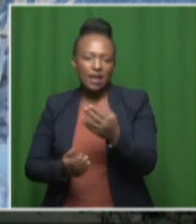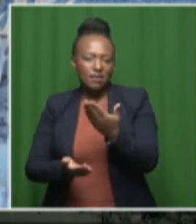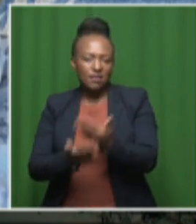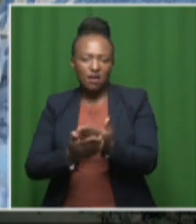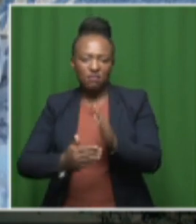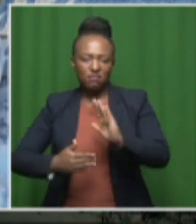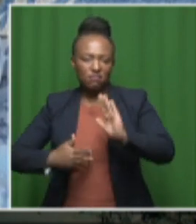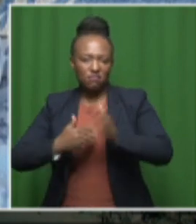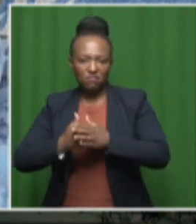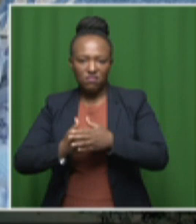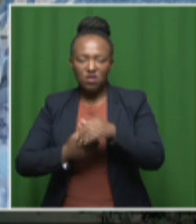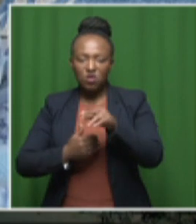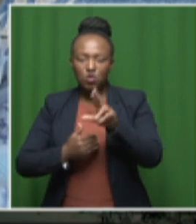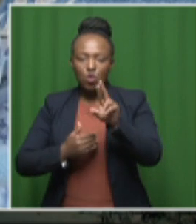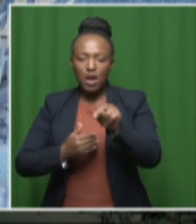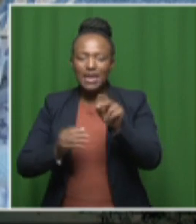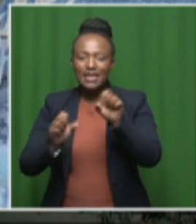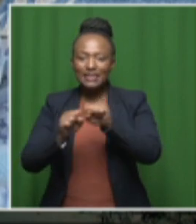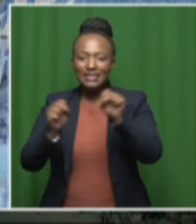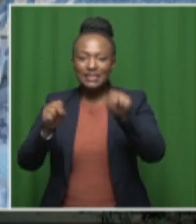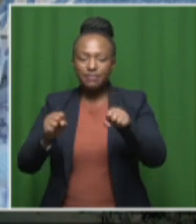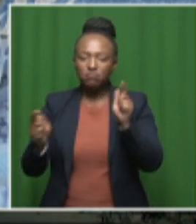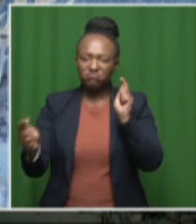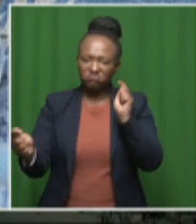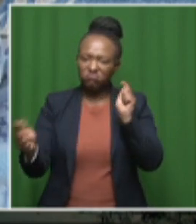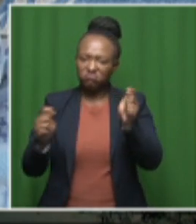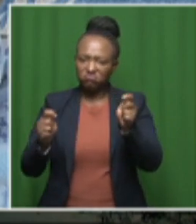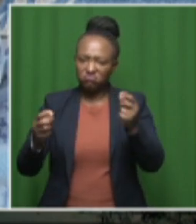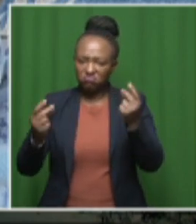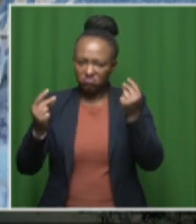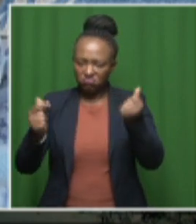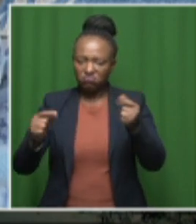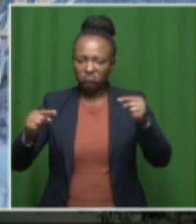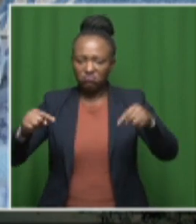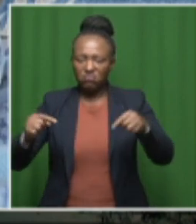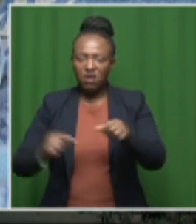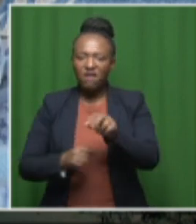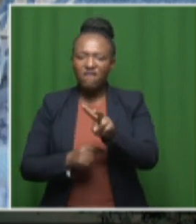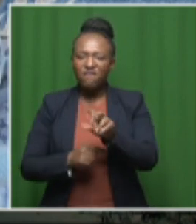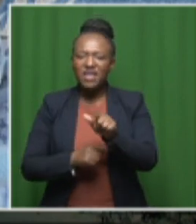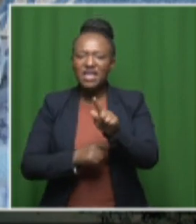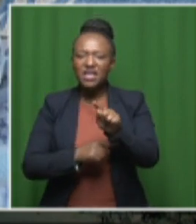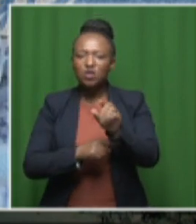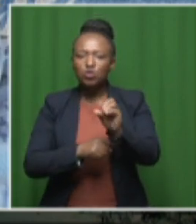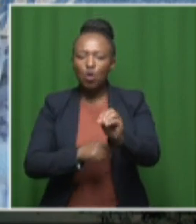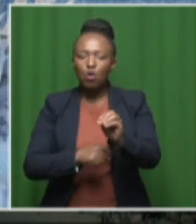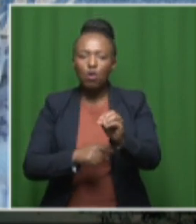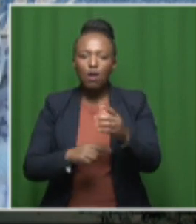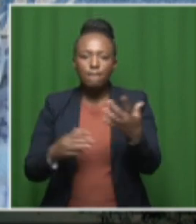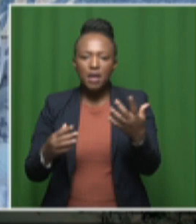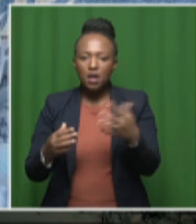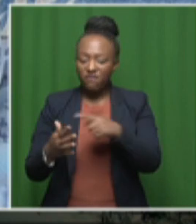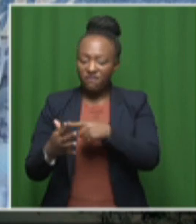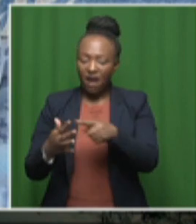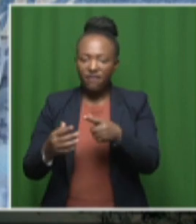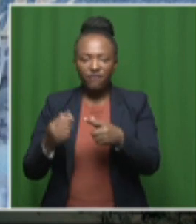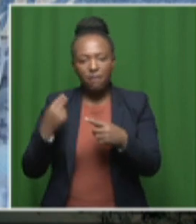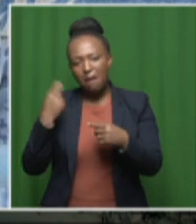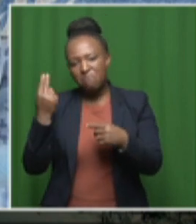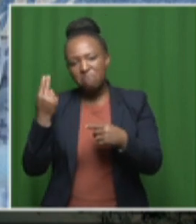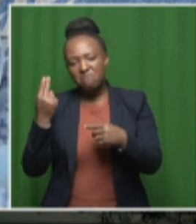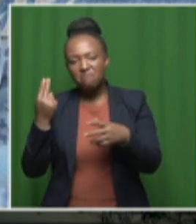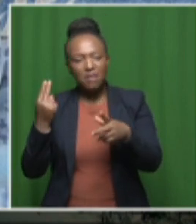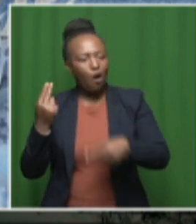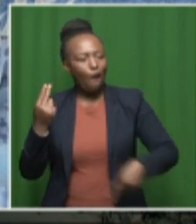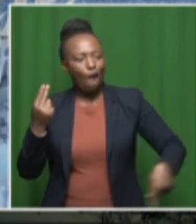UN system must be reformed immediately so that the veto is not the right to die, that there is a fair representation